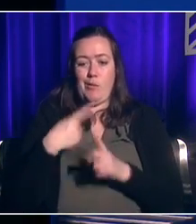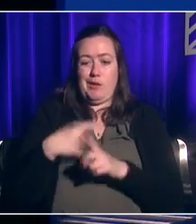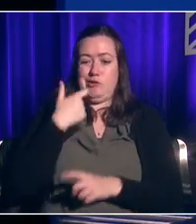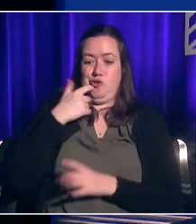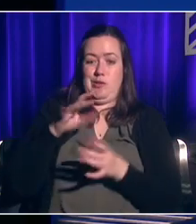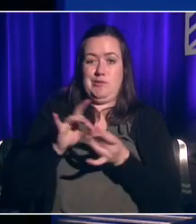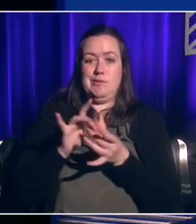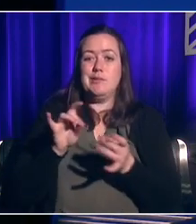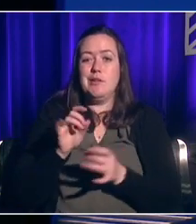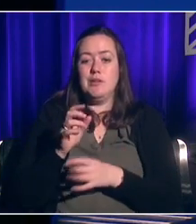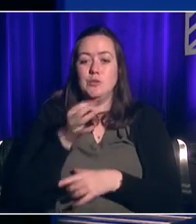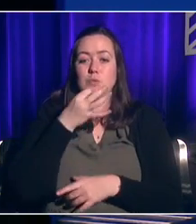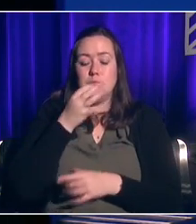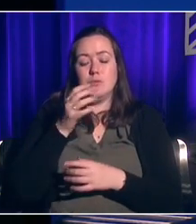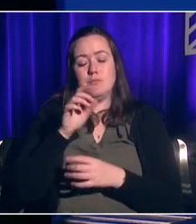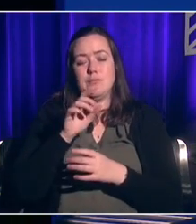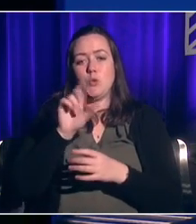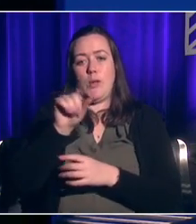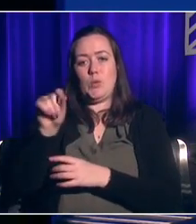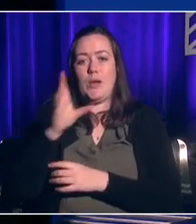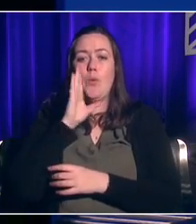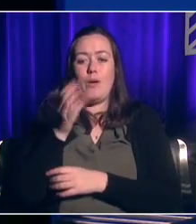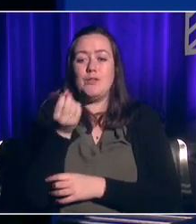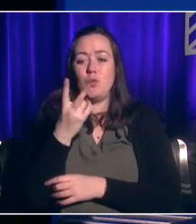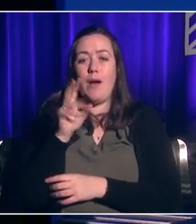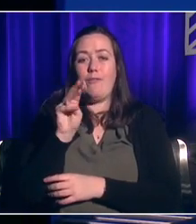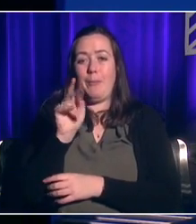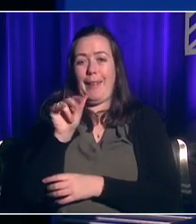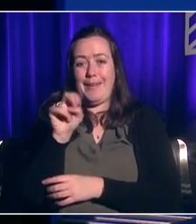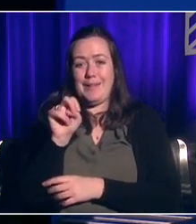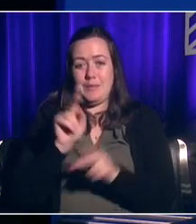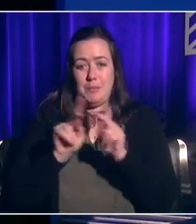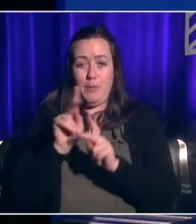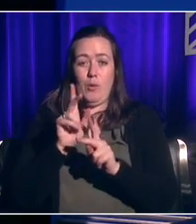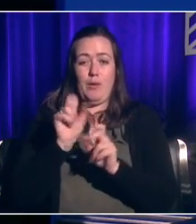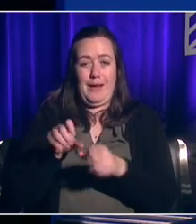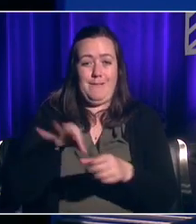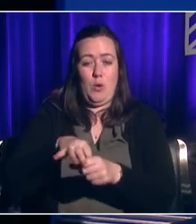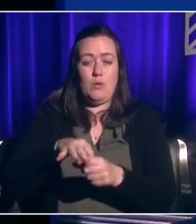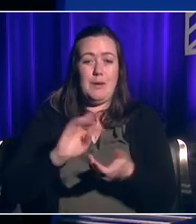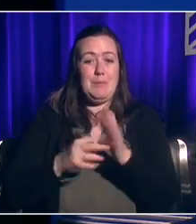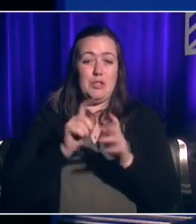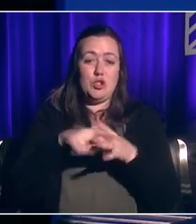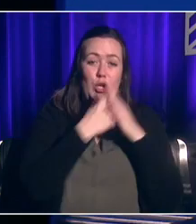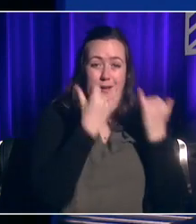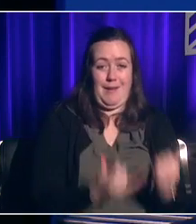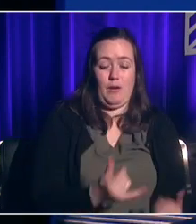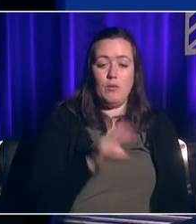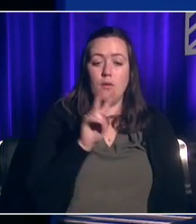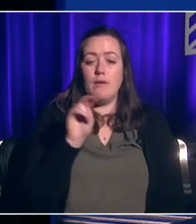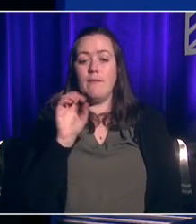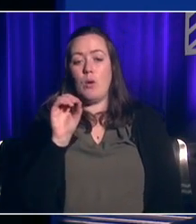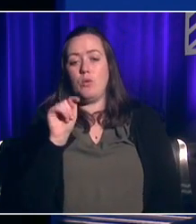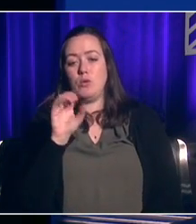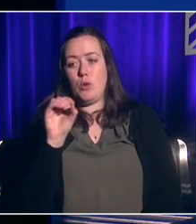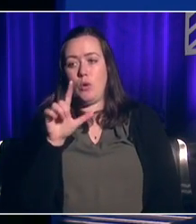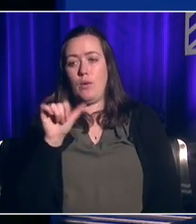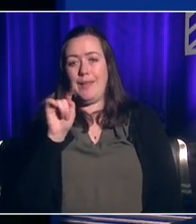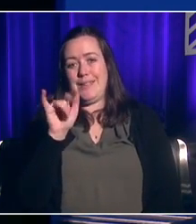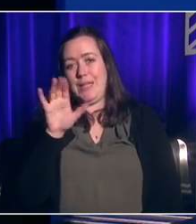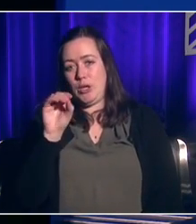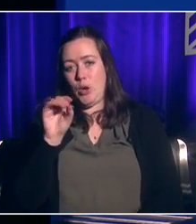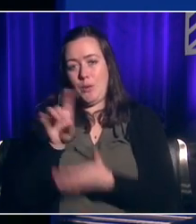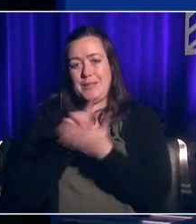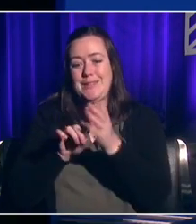eligible to vote in 2020. That means we have to get started now. Voto Latino designed an app that's